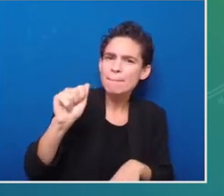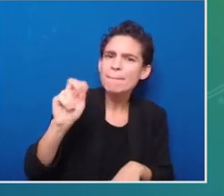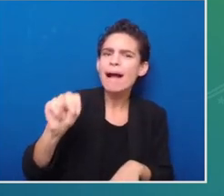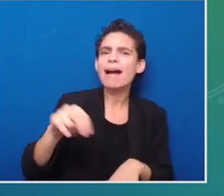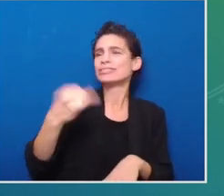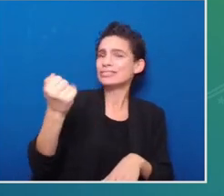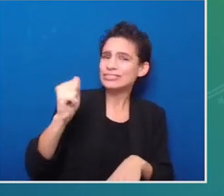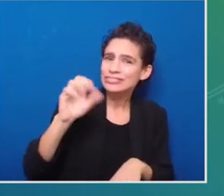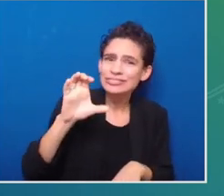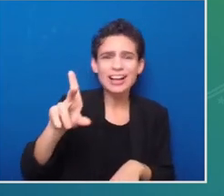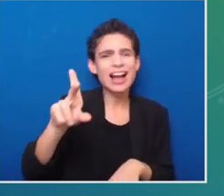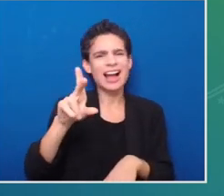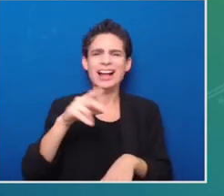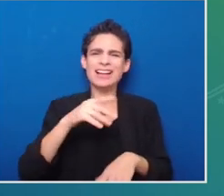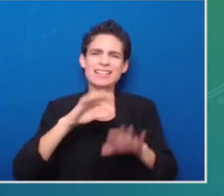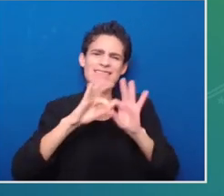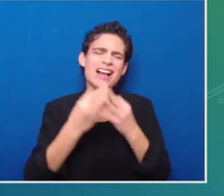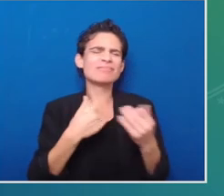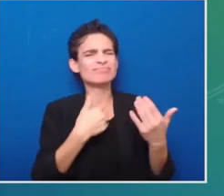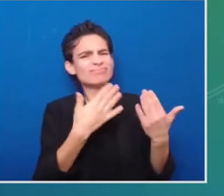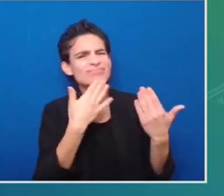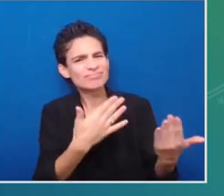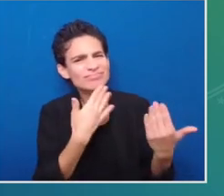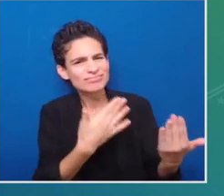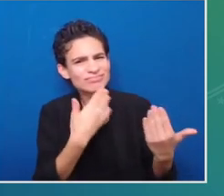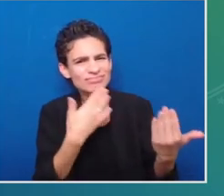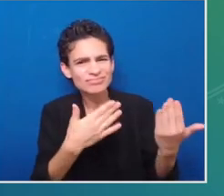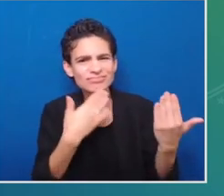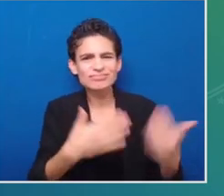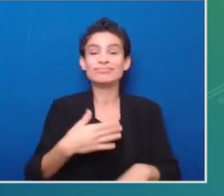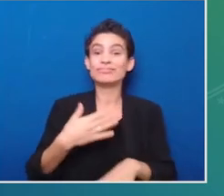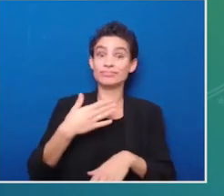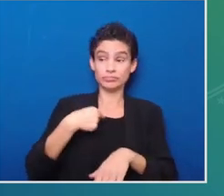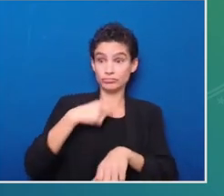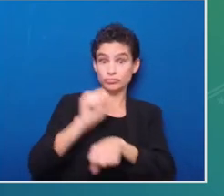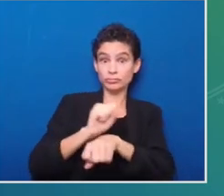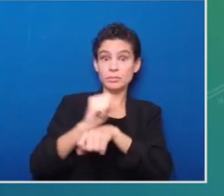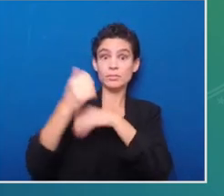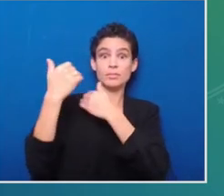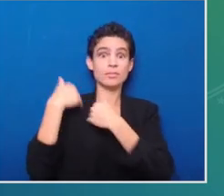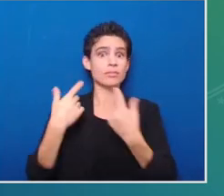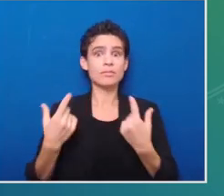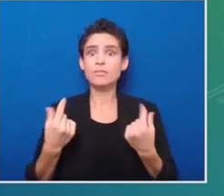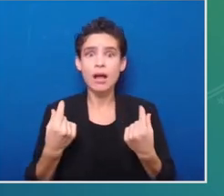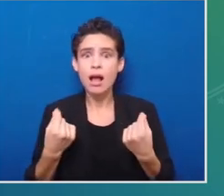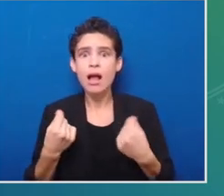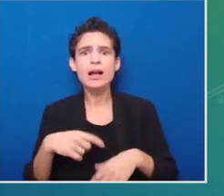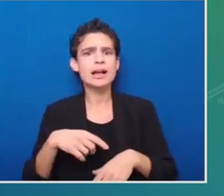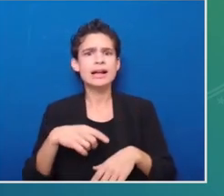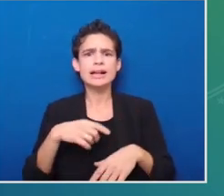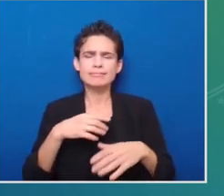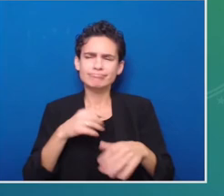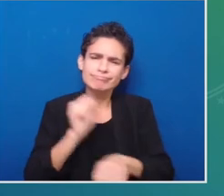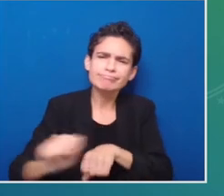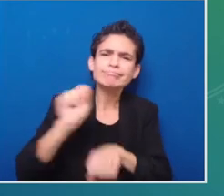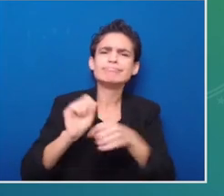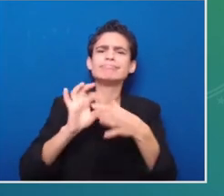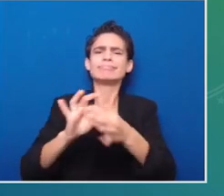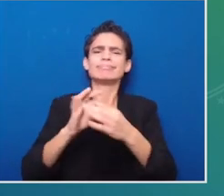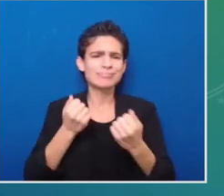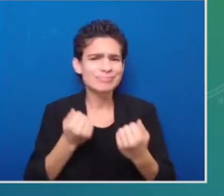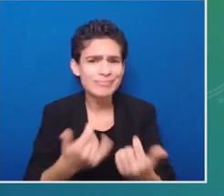My commitment to clean energy was forged in the fire. I was the governor of Michigan, as the